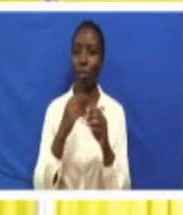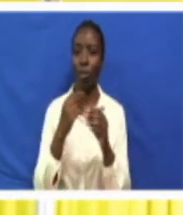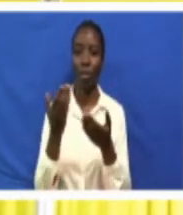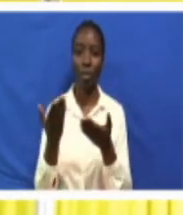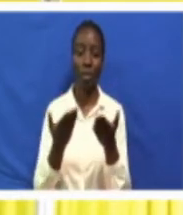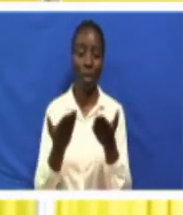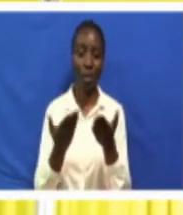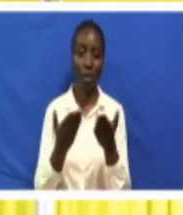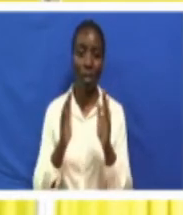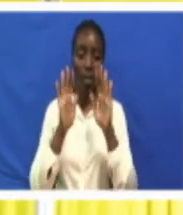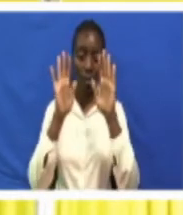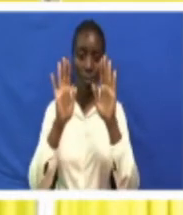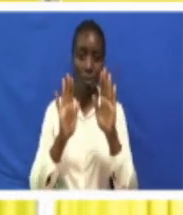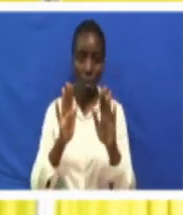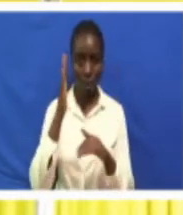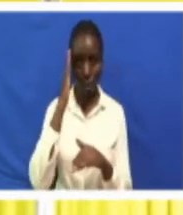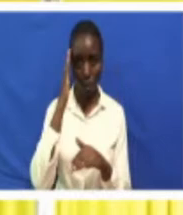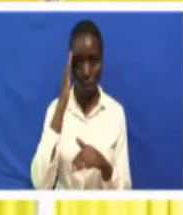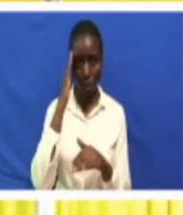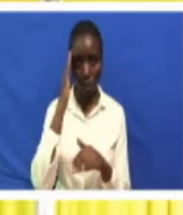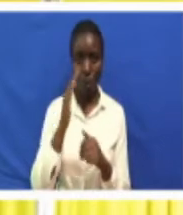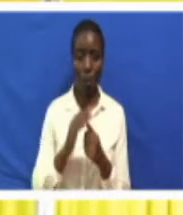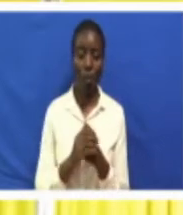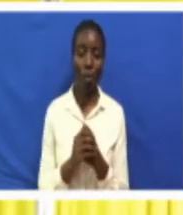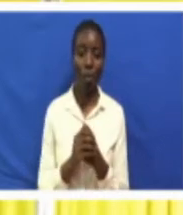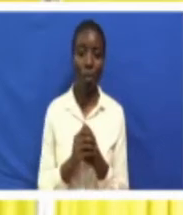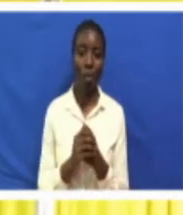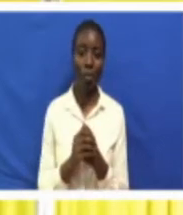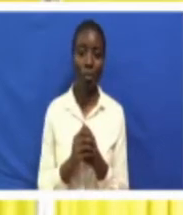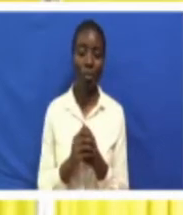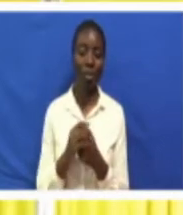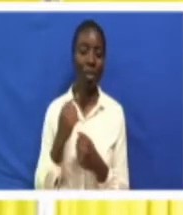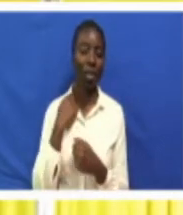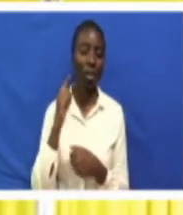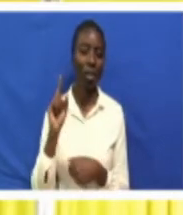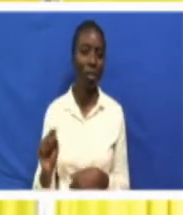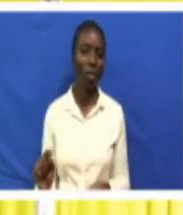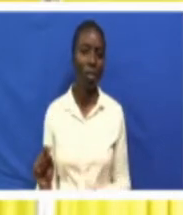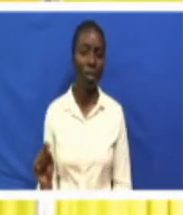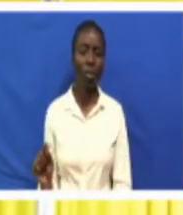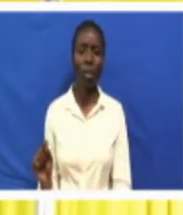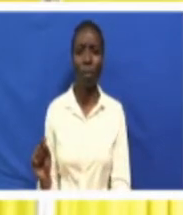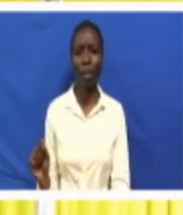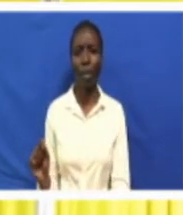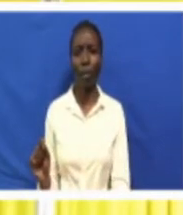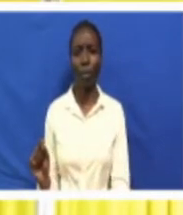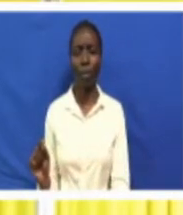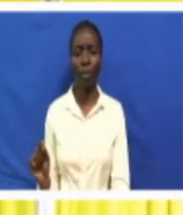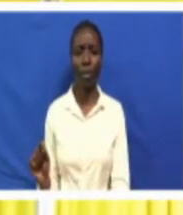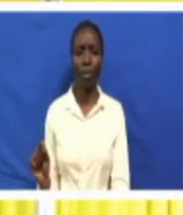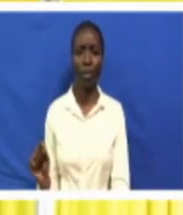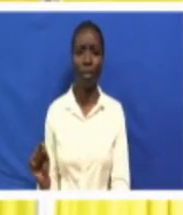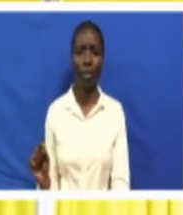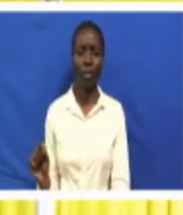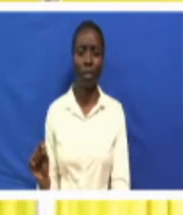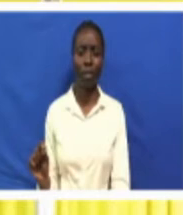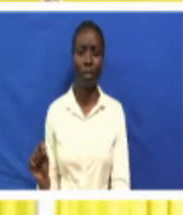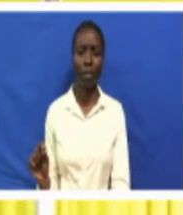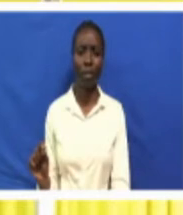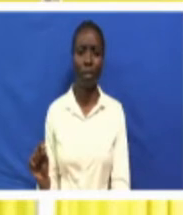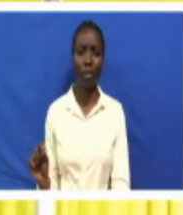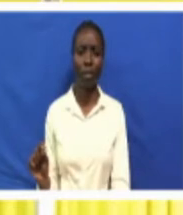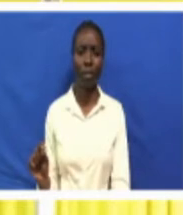and it's important to note that one of the key thematic areas or strategic issues in the actual systems on the lobby strategic plan